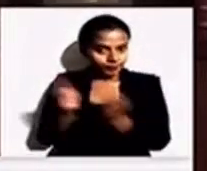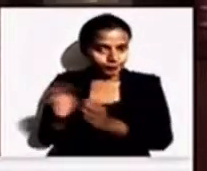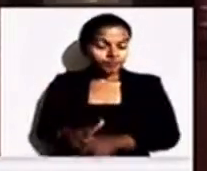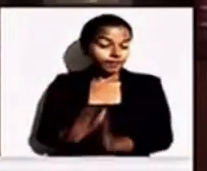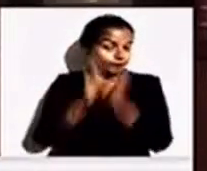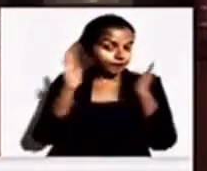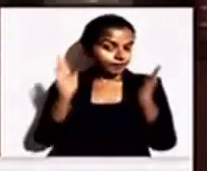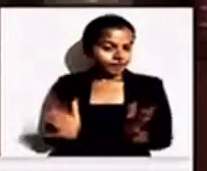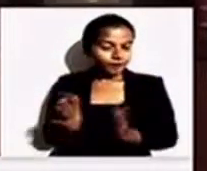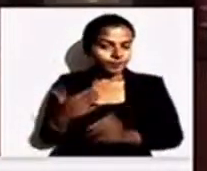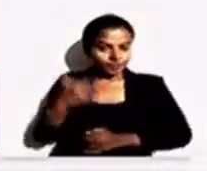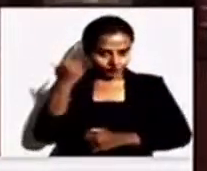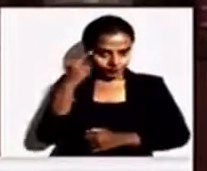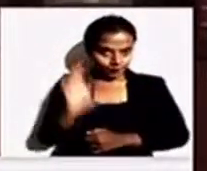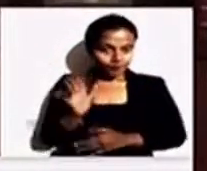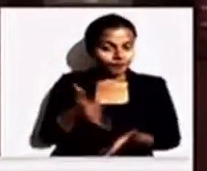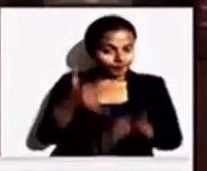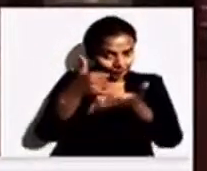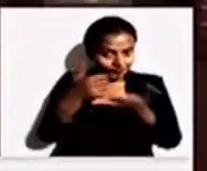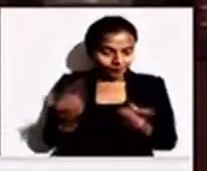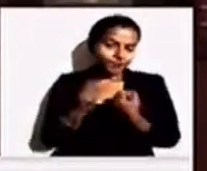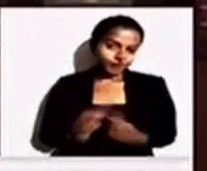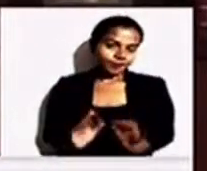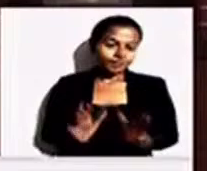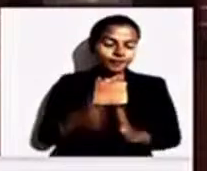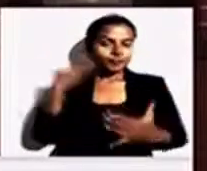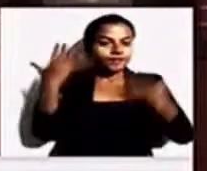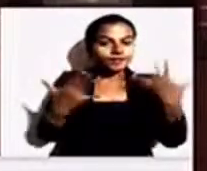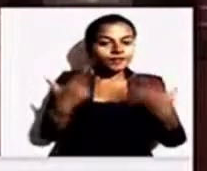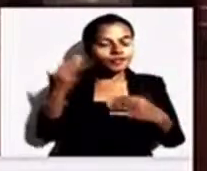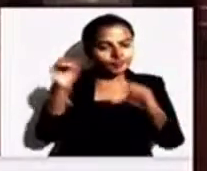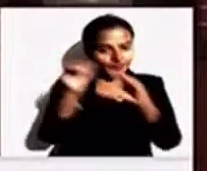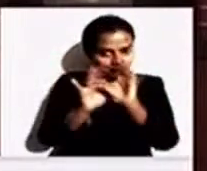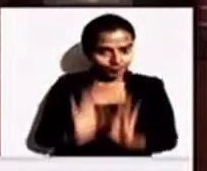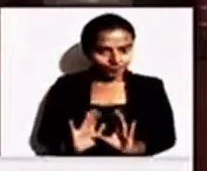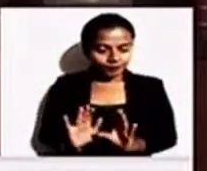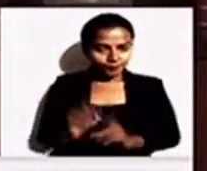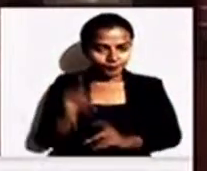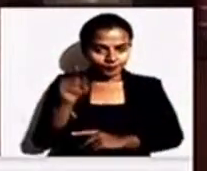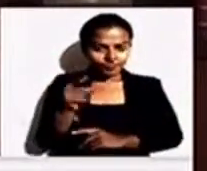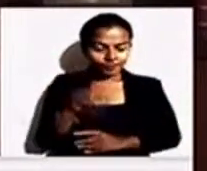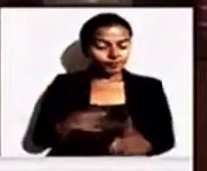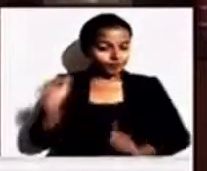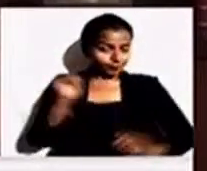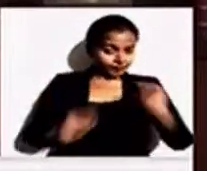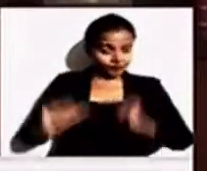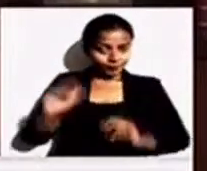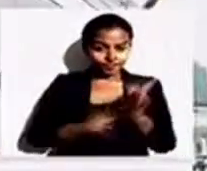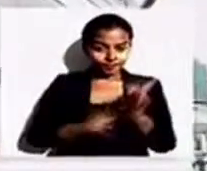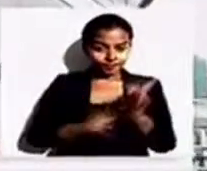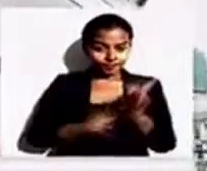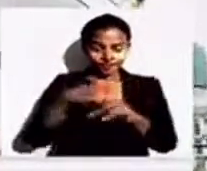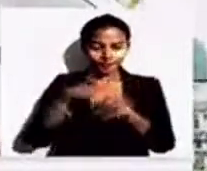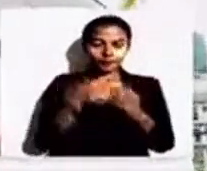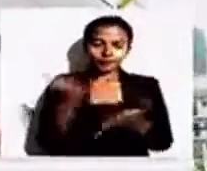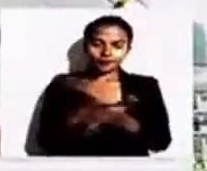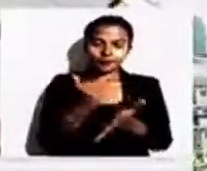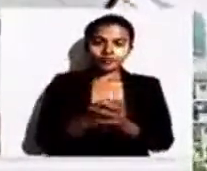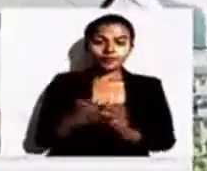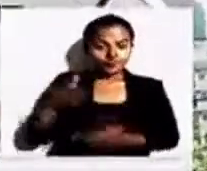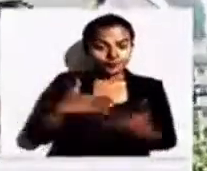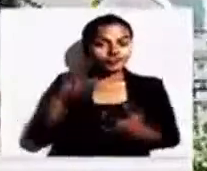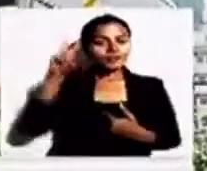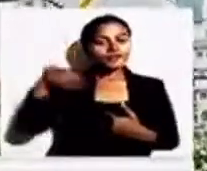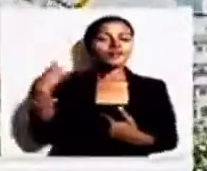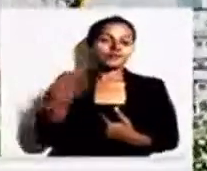award globally. So it's a big privilege for NDB to win this for the second time. The Banker